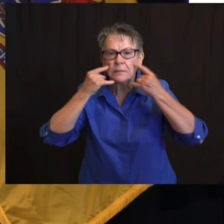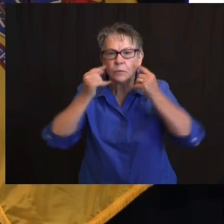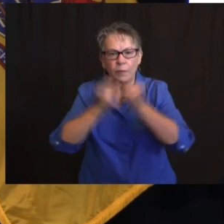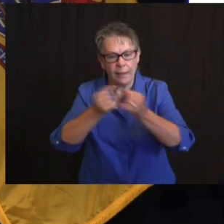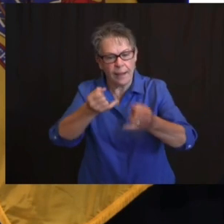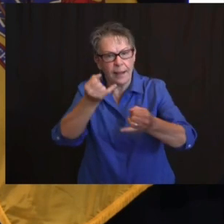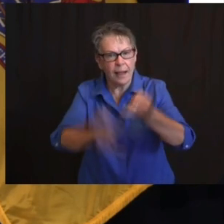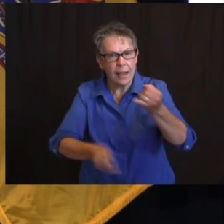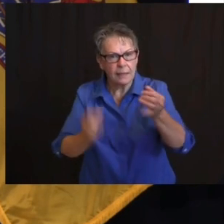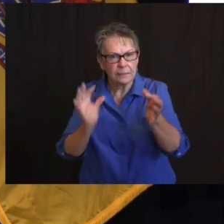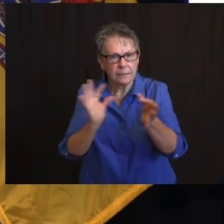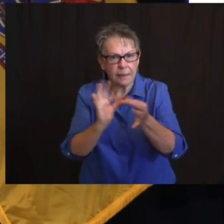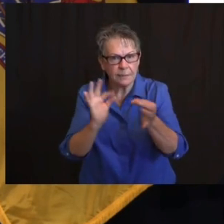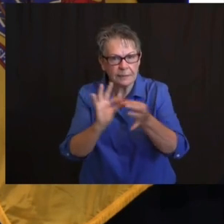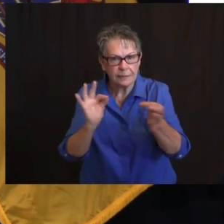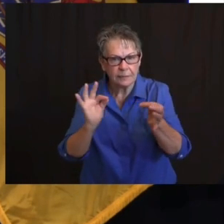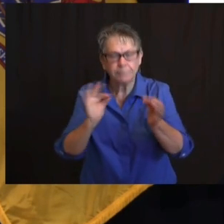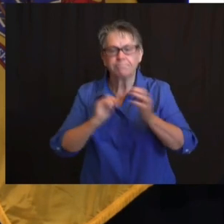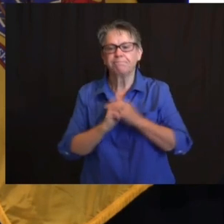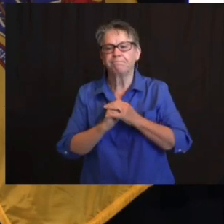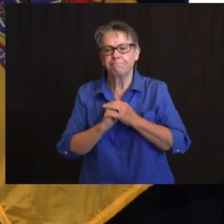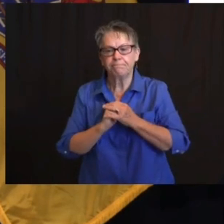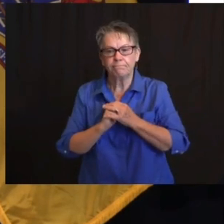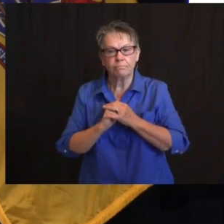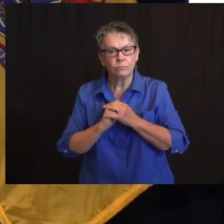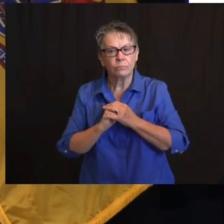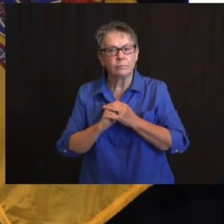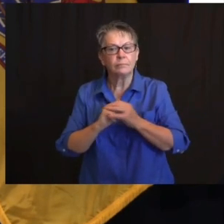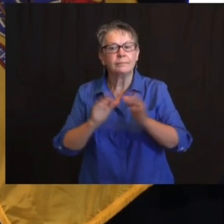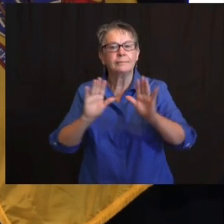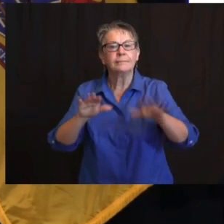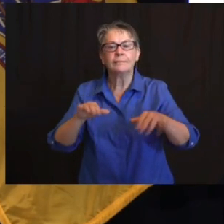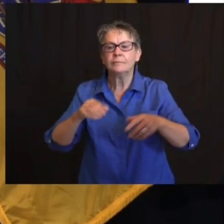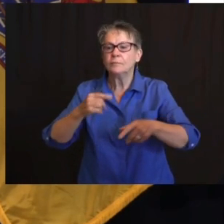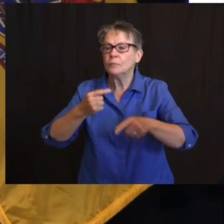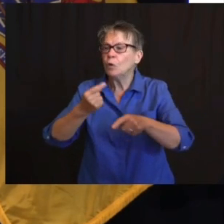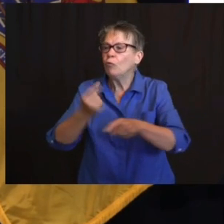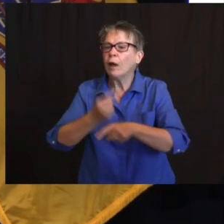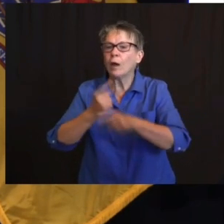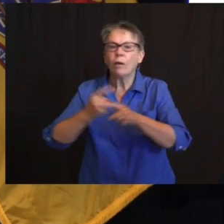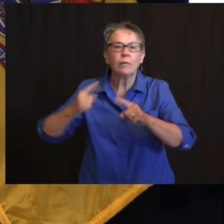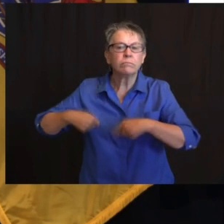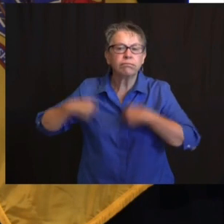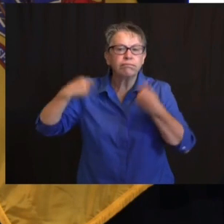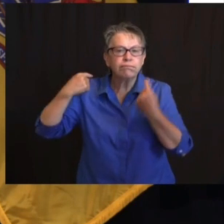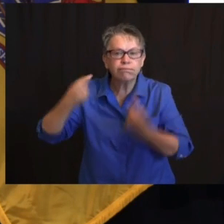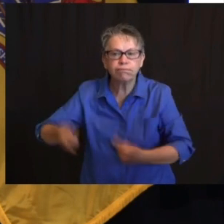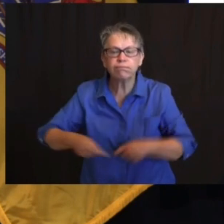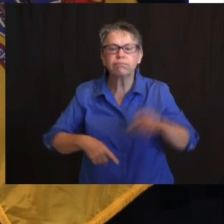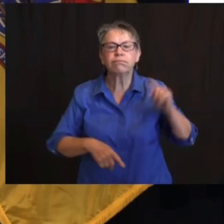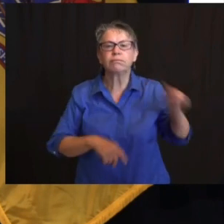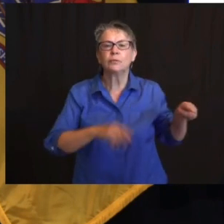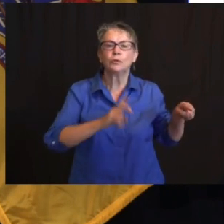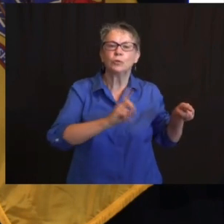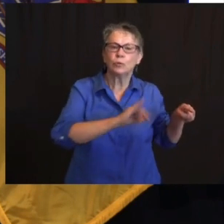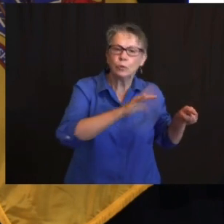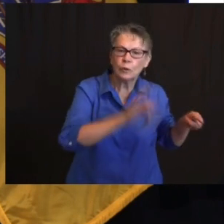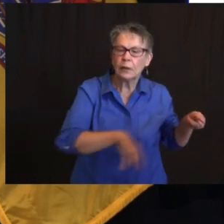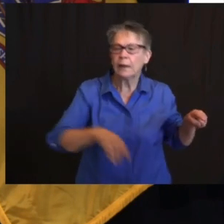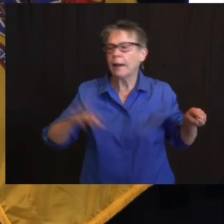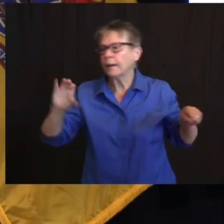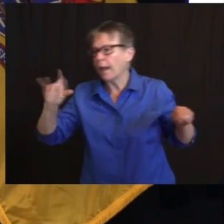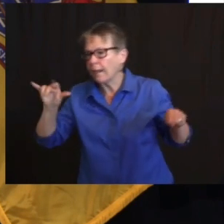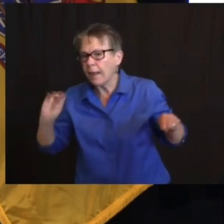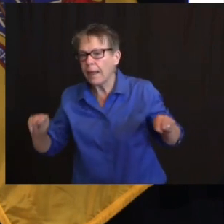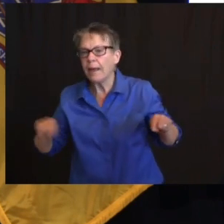regular colleagues, Judy, Pat, Ed, Jared, Matt, Dan, thank you. But a particular